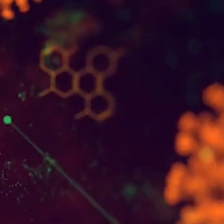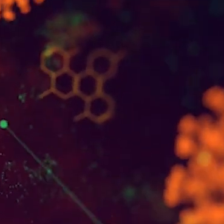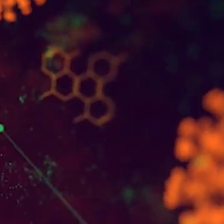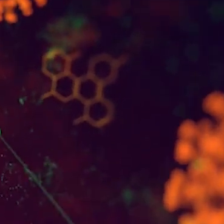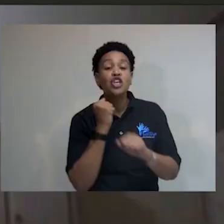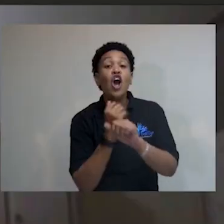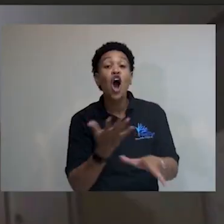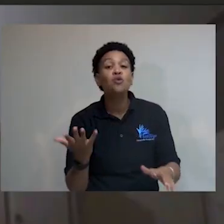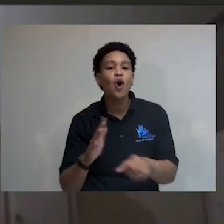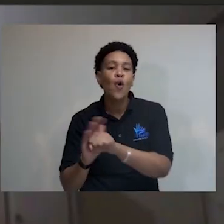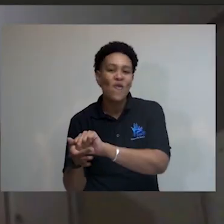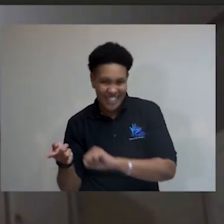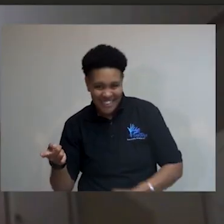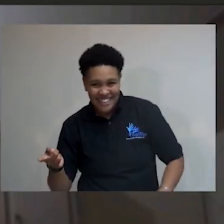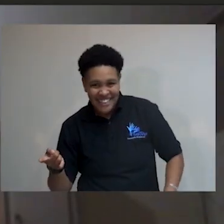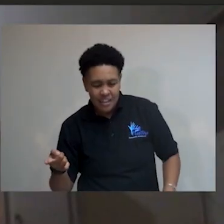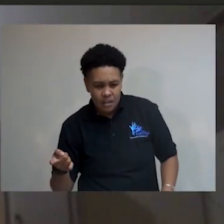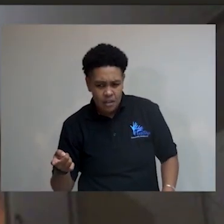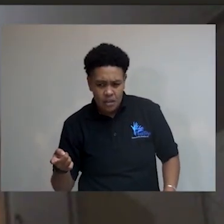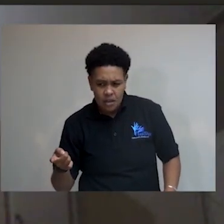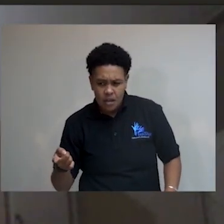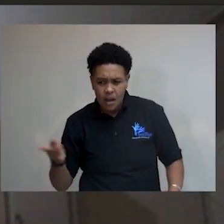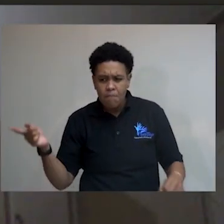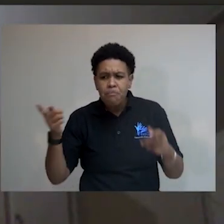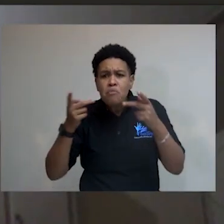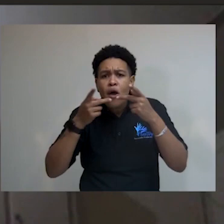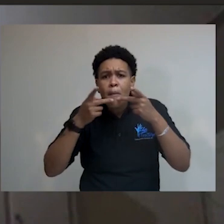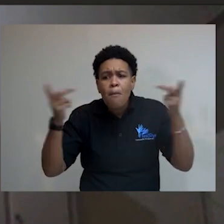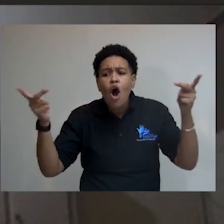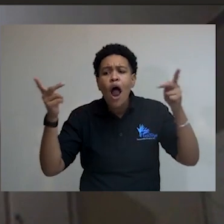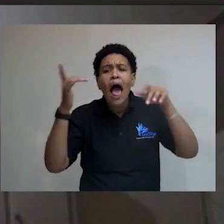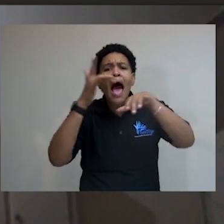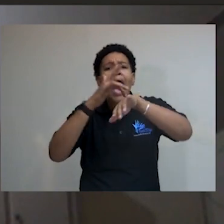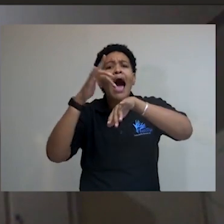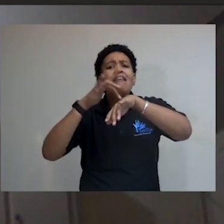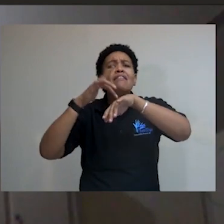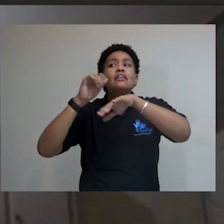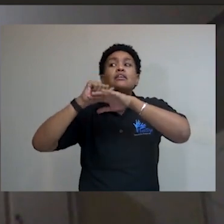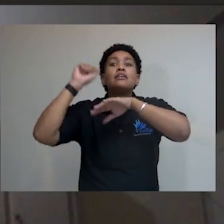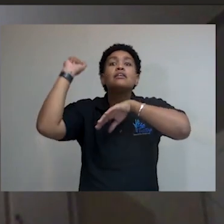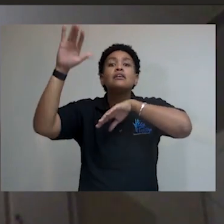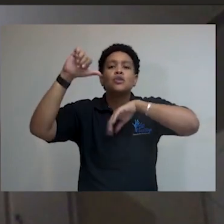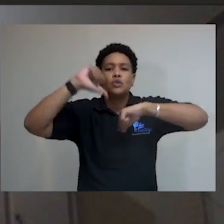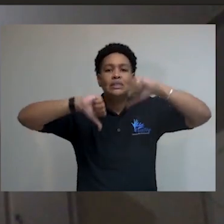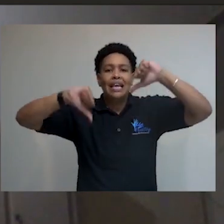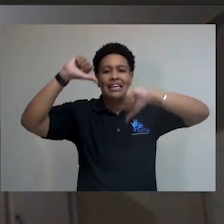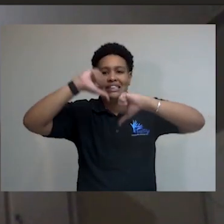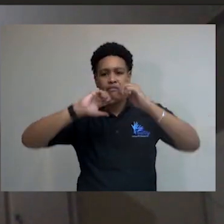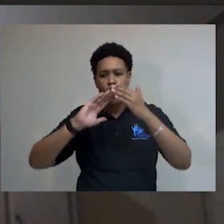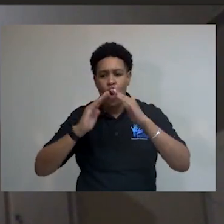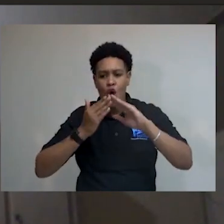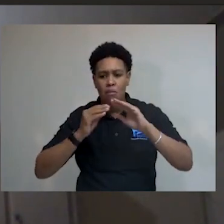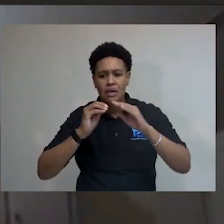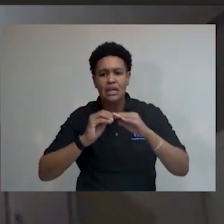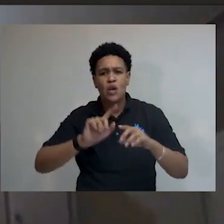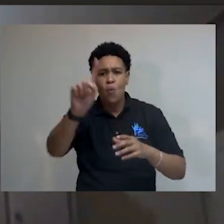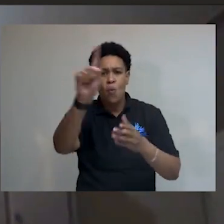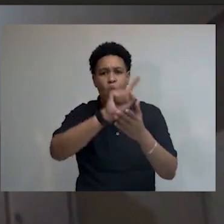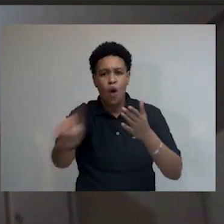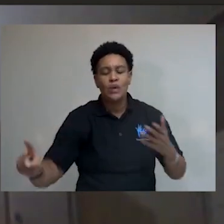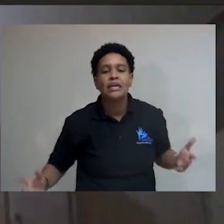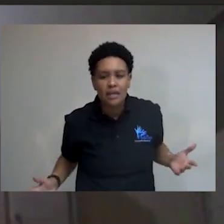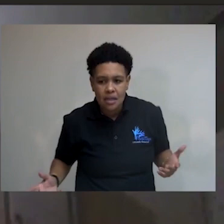causes COVID, and they made it publicly available to the scientific community, within 1